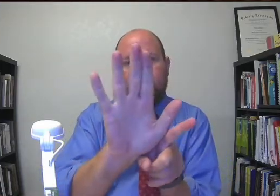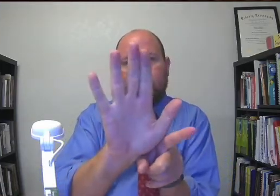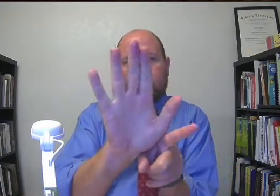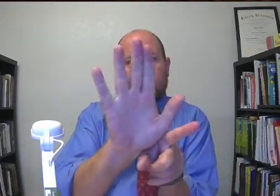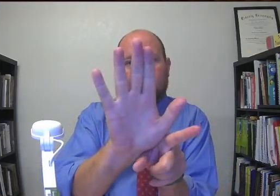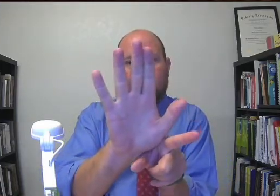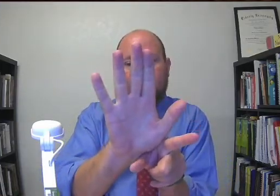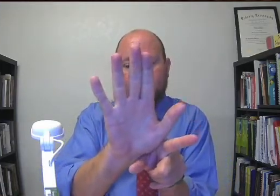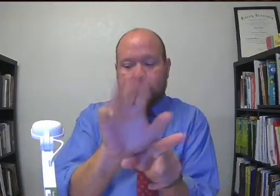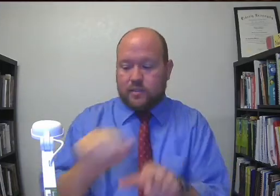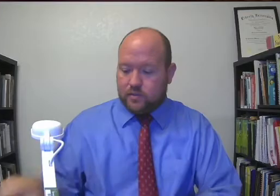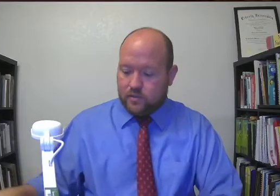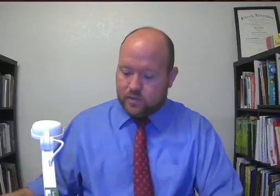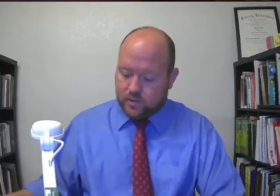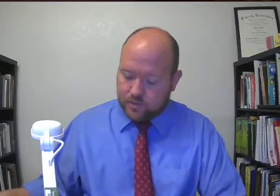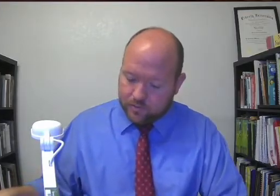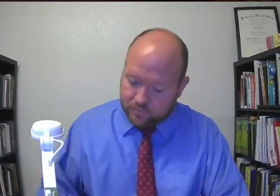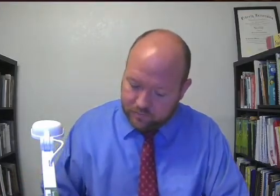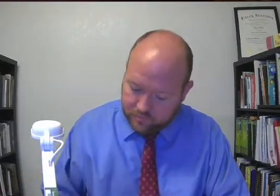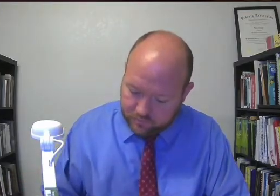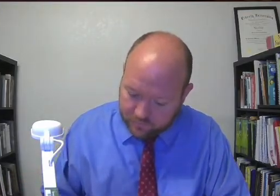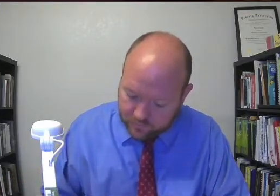P-r-a-z-e. Praise.